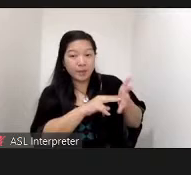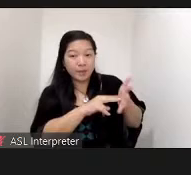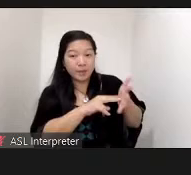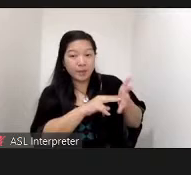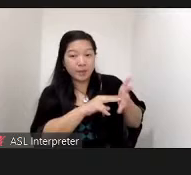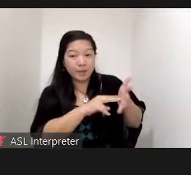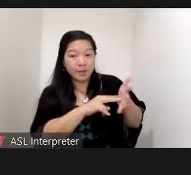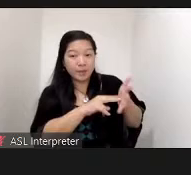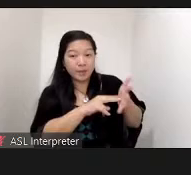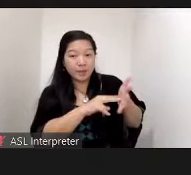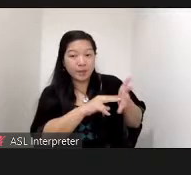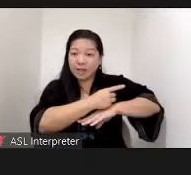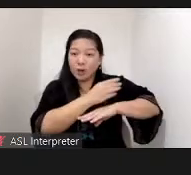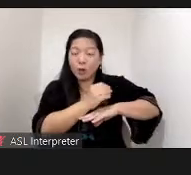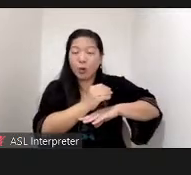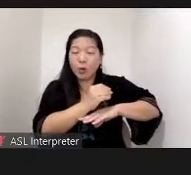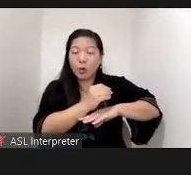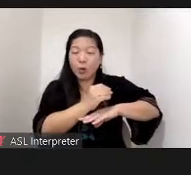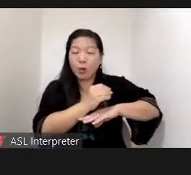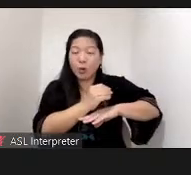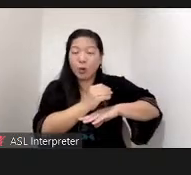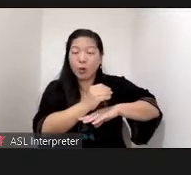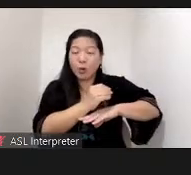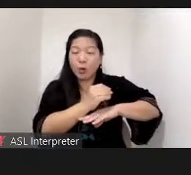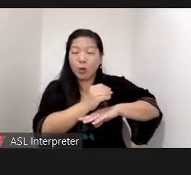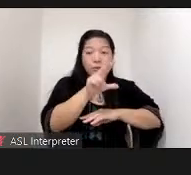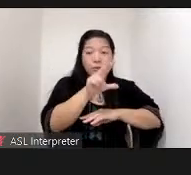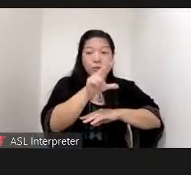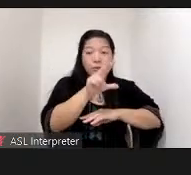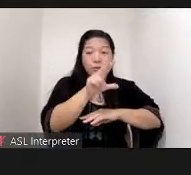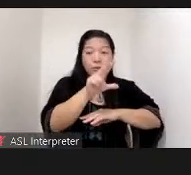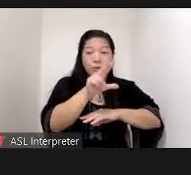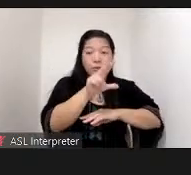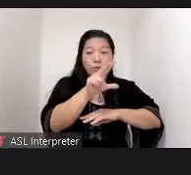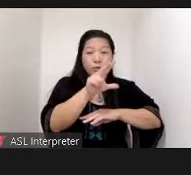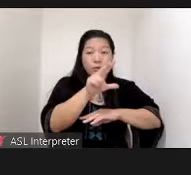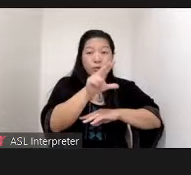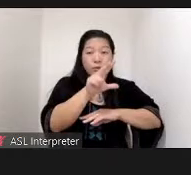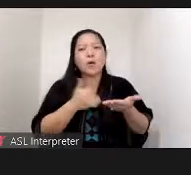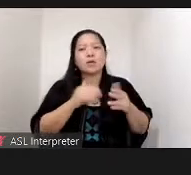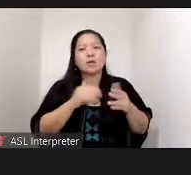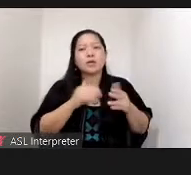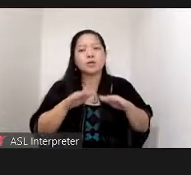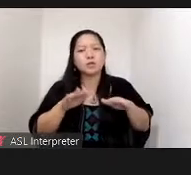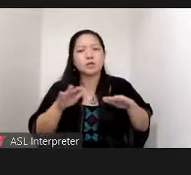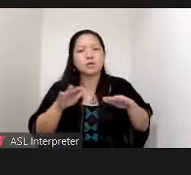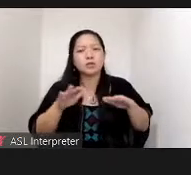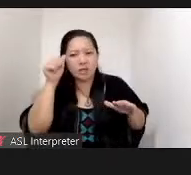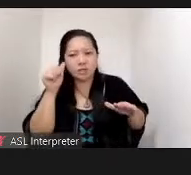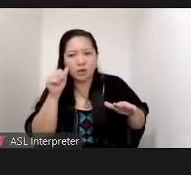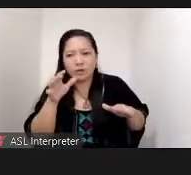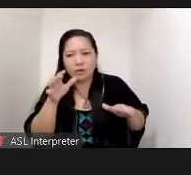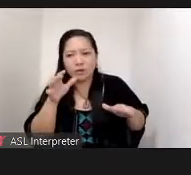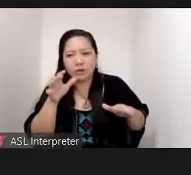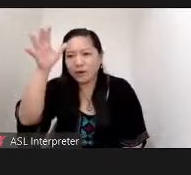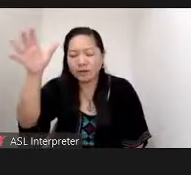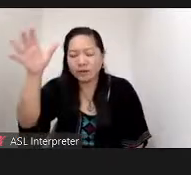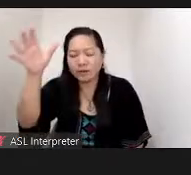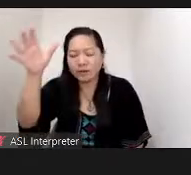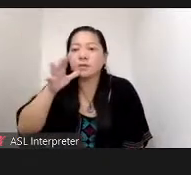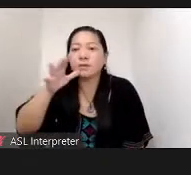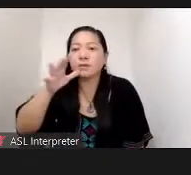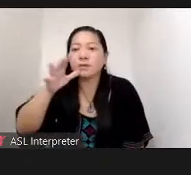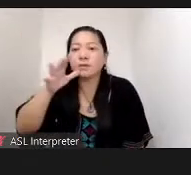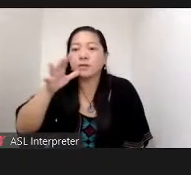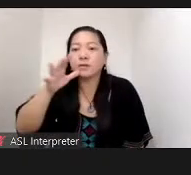right? These are our kids, our parents, our Manumco, and we're gonna talk about more on that a little bit later. But I did want to kind of